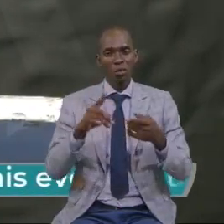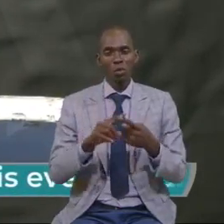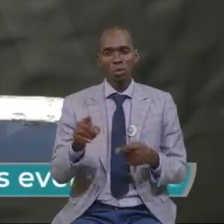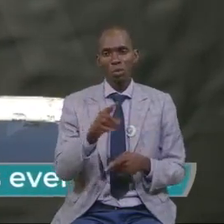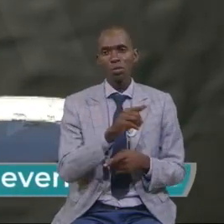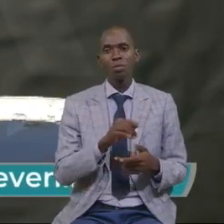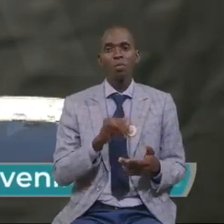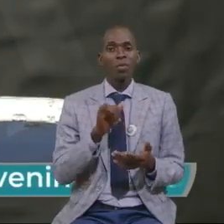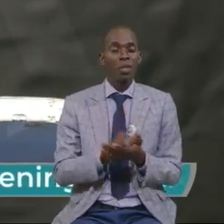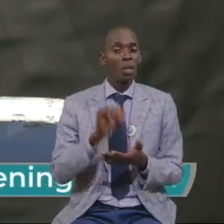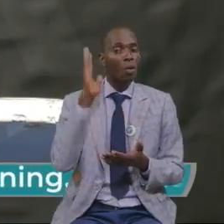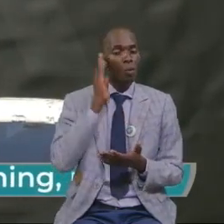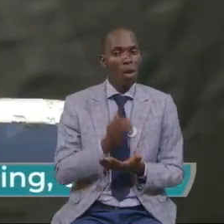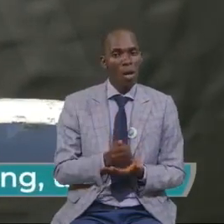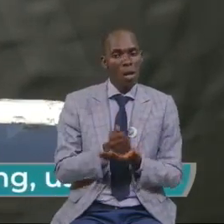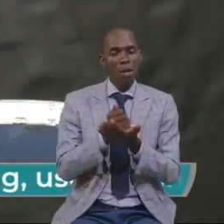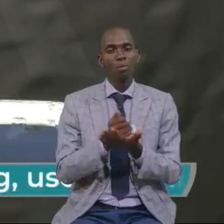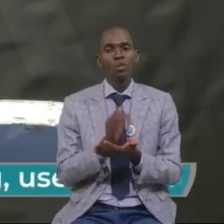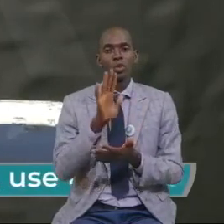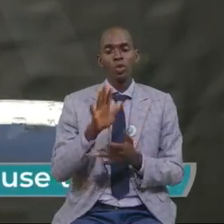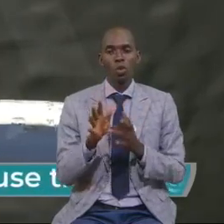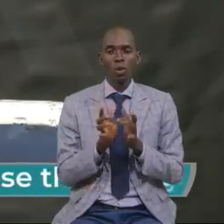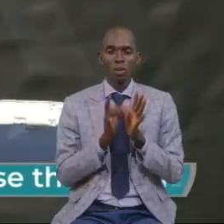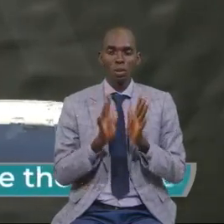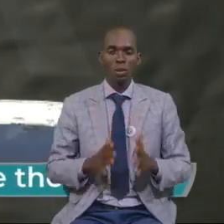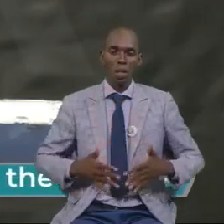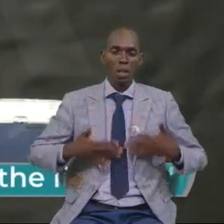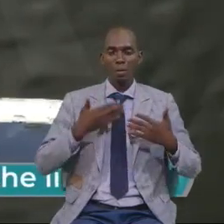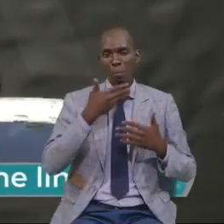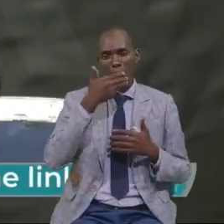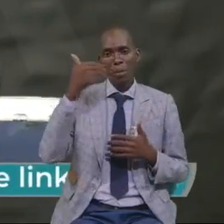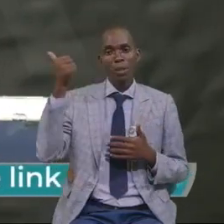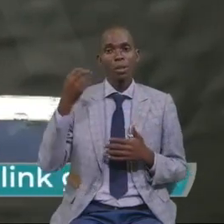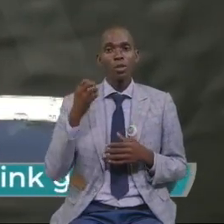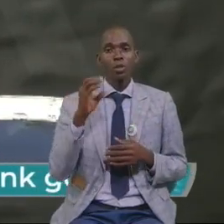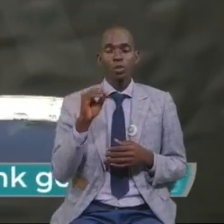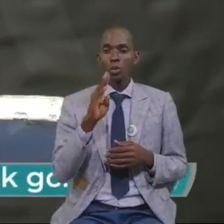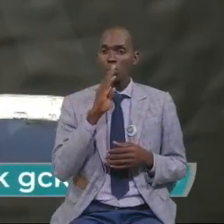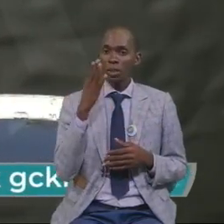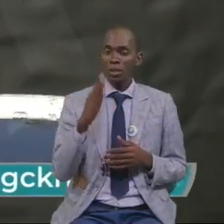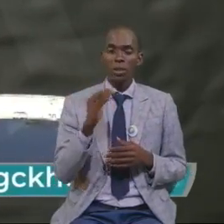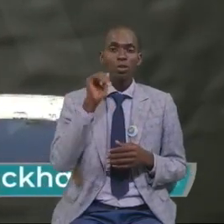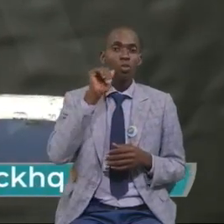that will help you in your Christian life. So be there tomorrow.